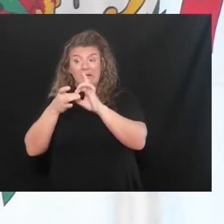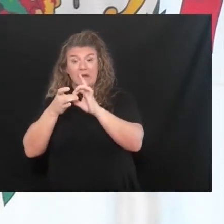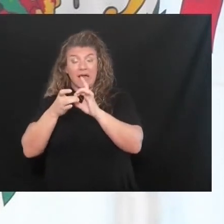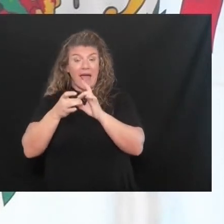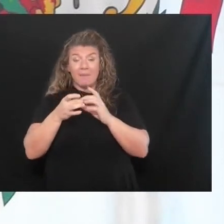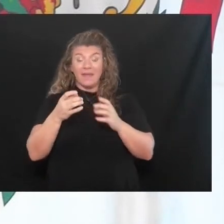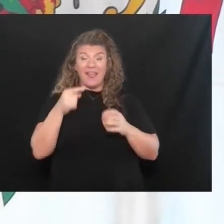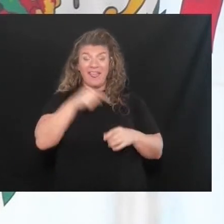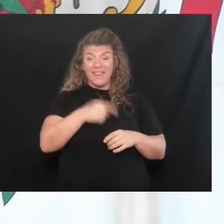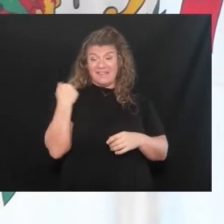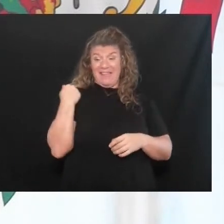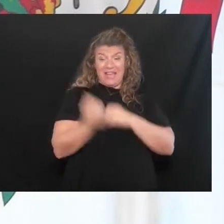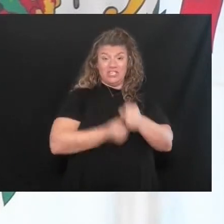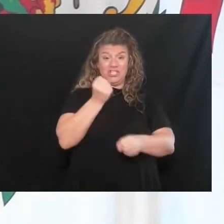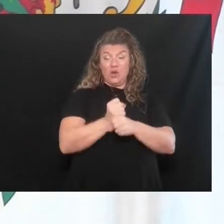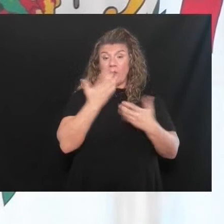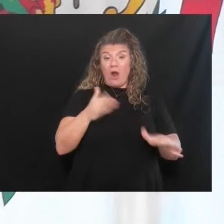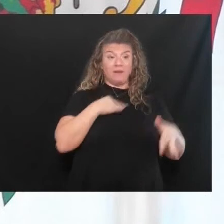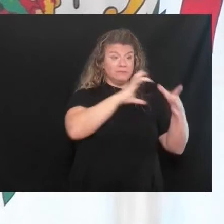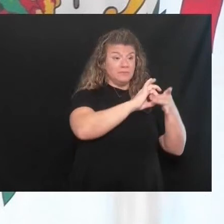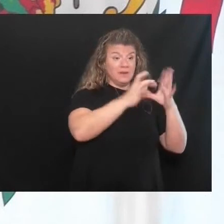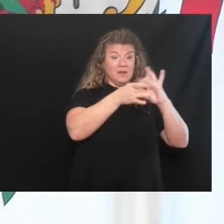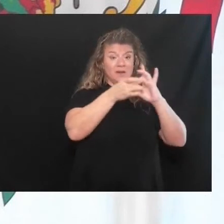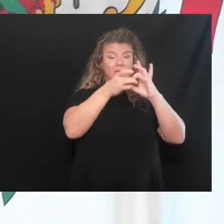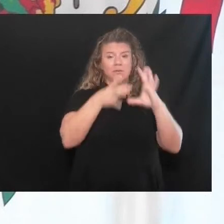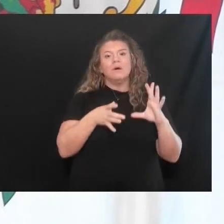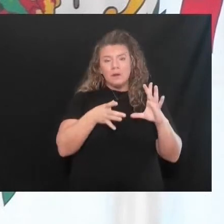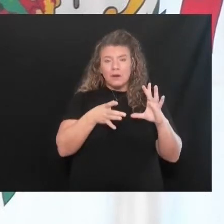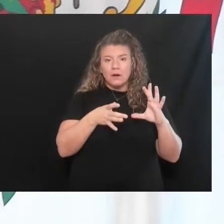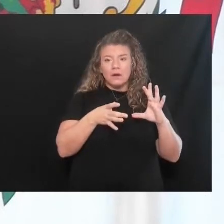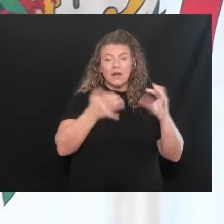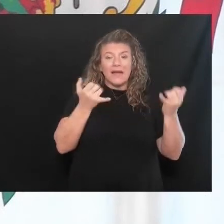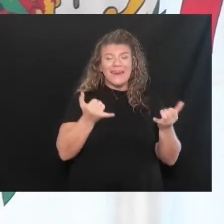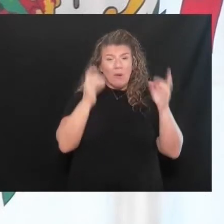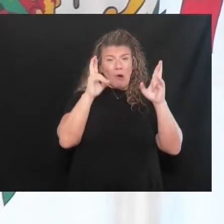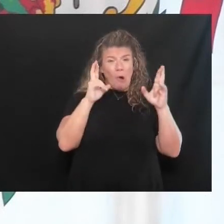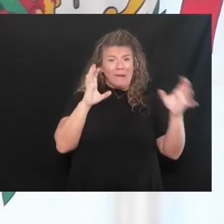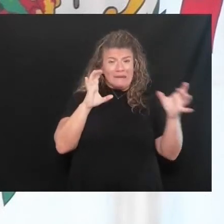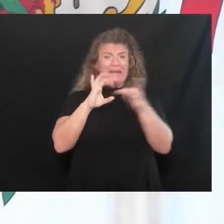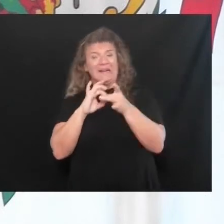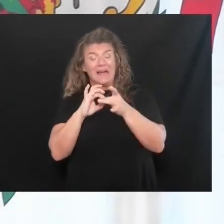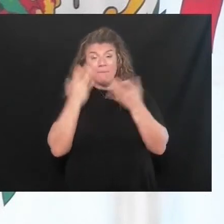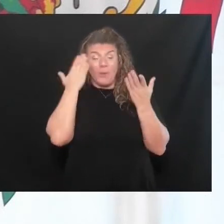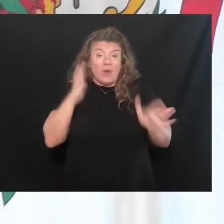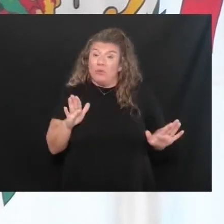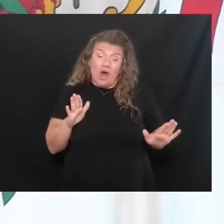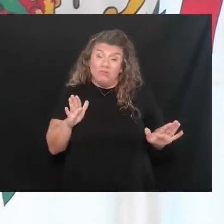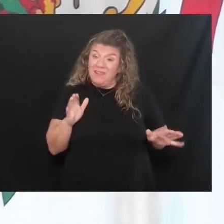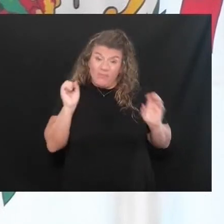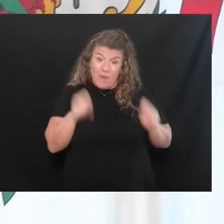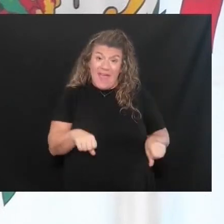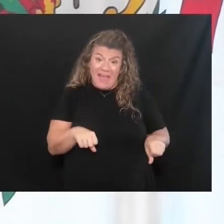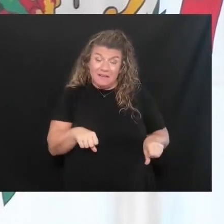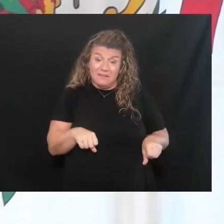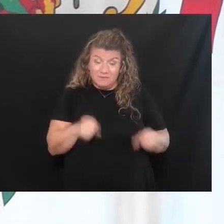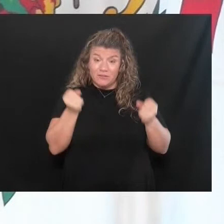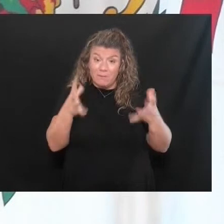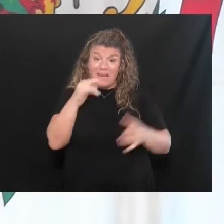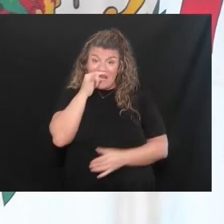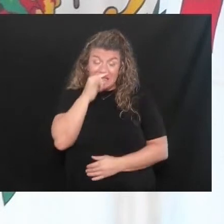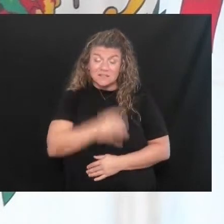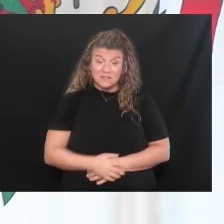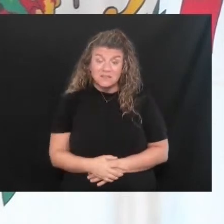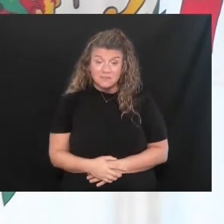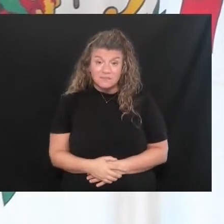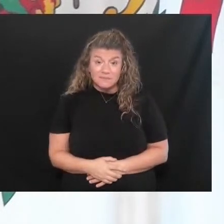our kids. We've already got last year's link maybe gone. Well, you know, for a lot of kids. And